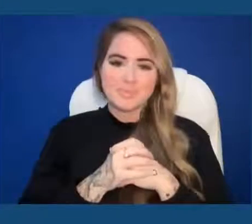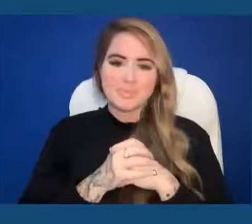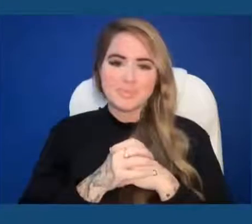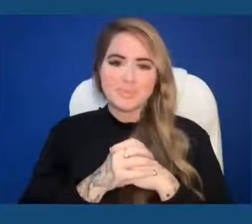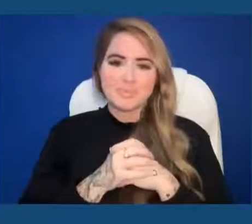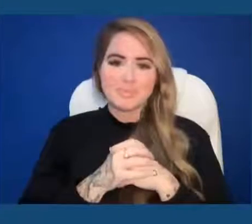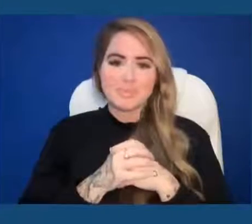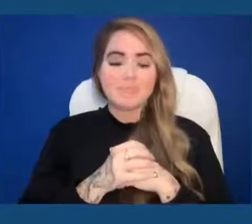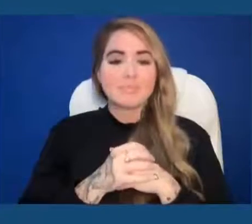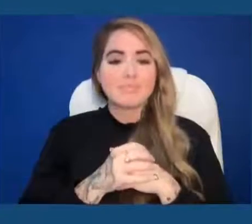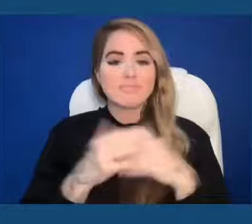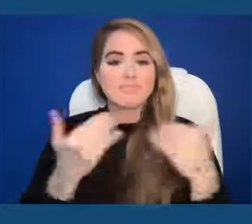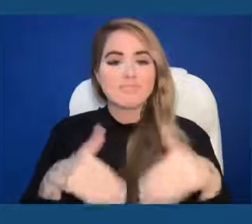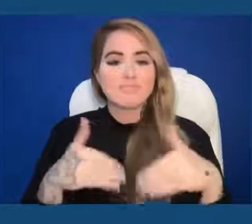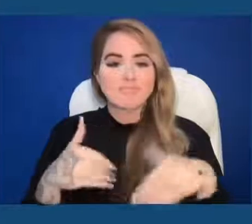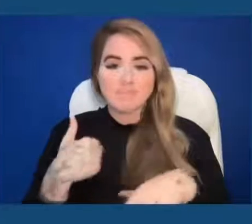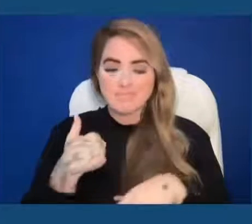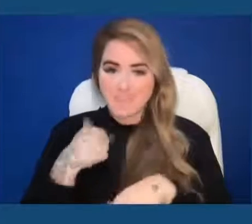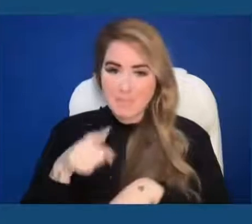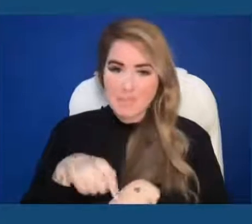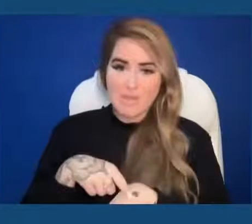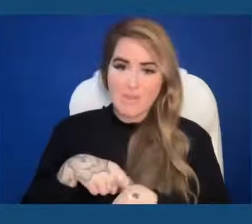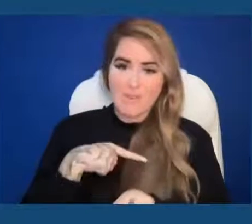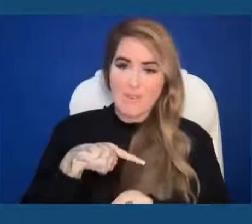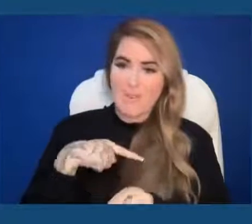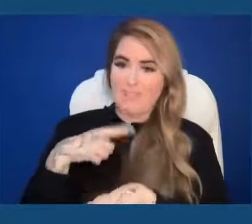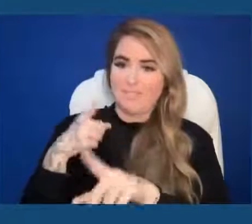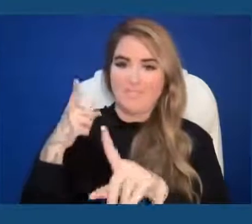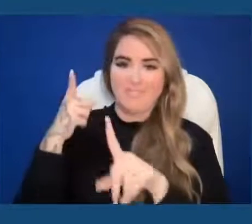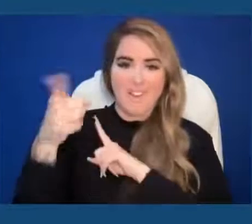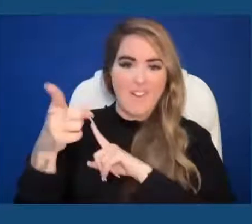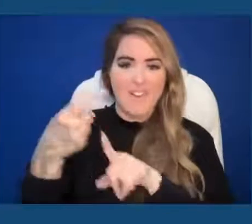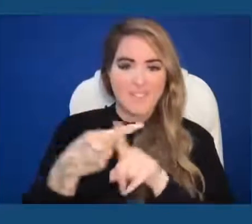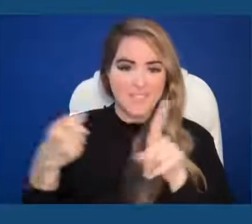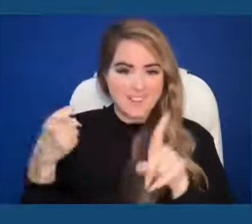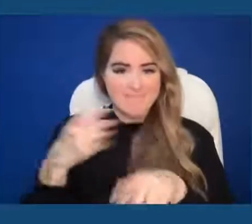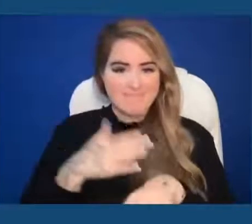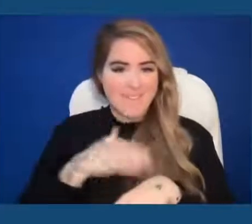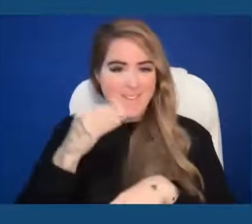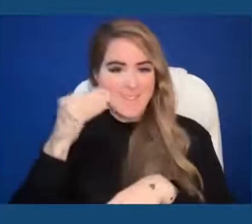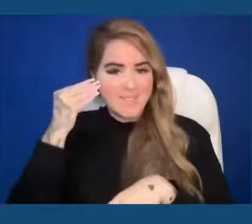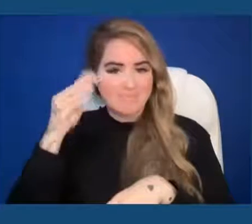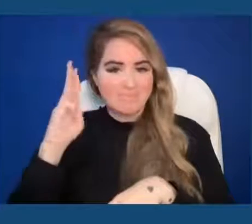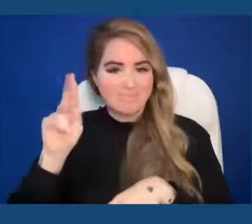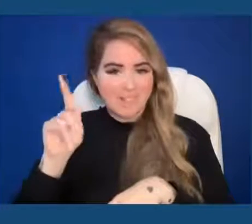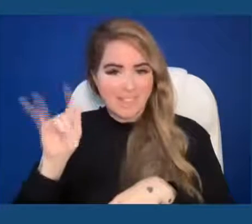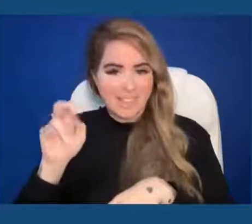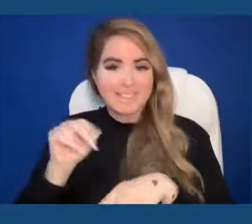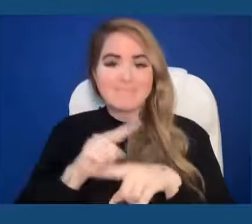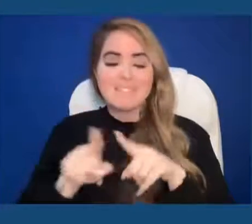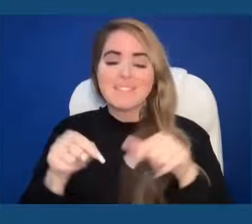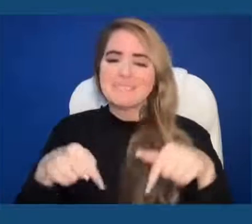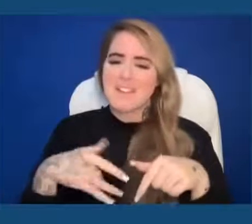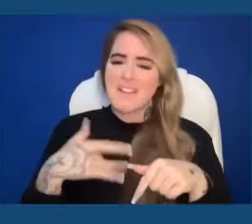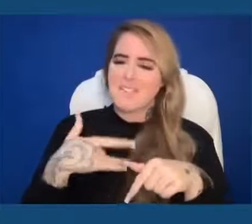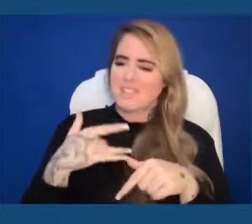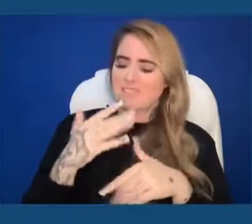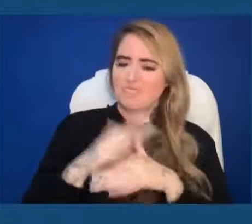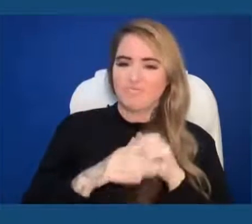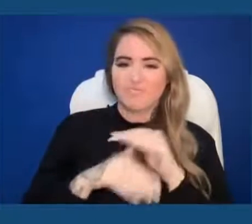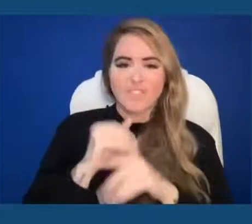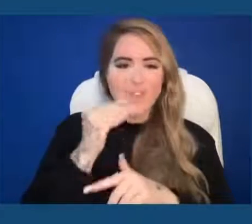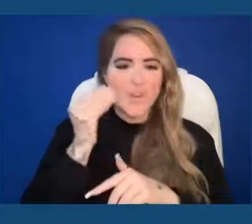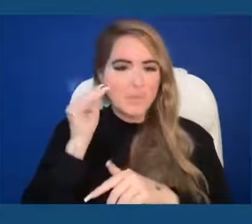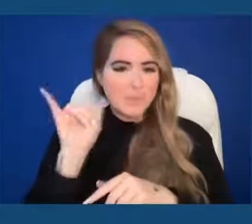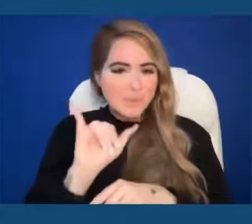I'm a long way from Brooklyn, but I feel right at home in Hudson Valley. And I just want to first start by